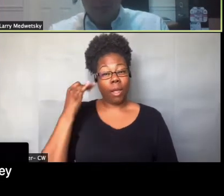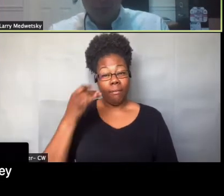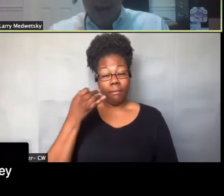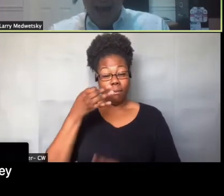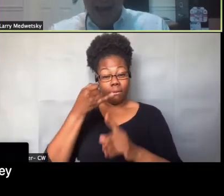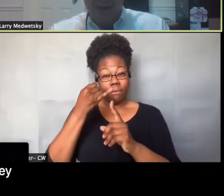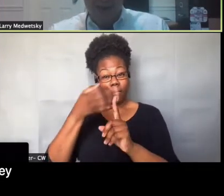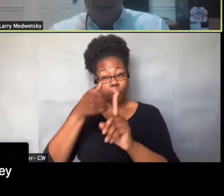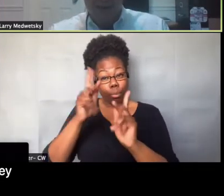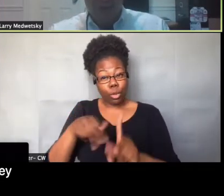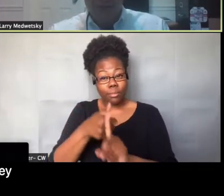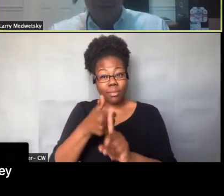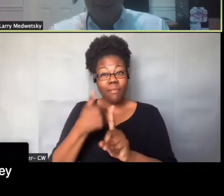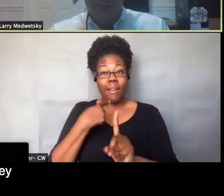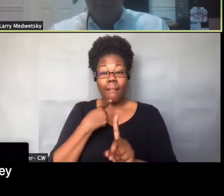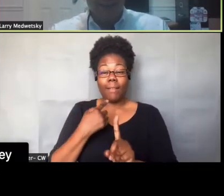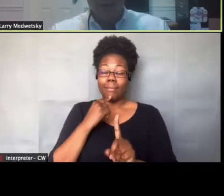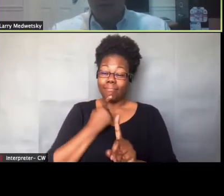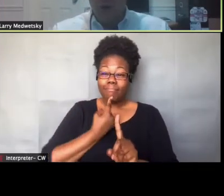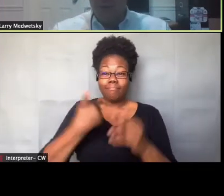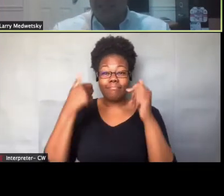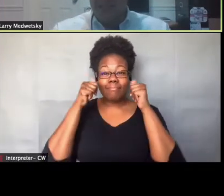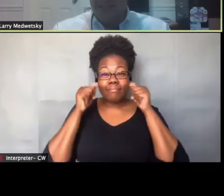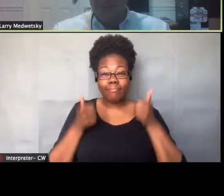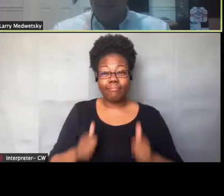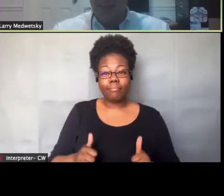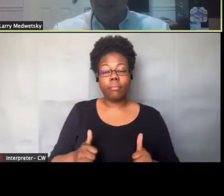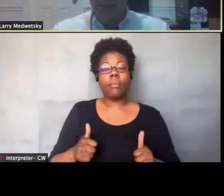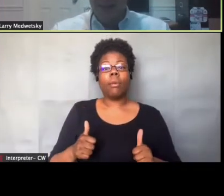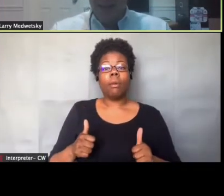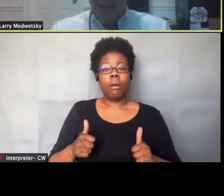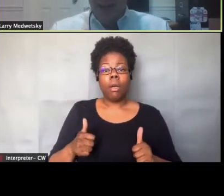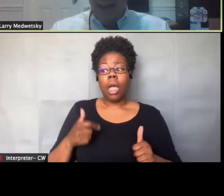that have to put the hat on in the wintertime, no whistling.